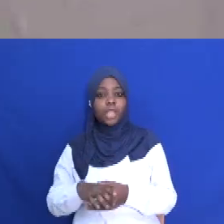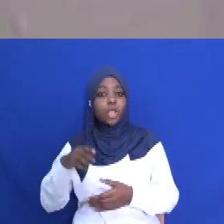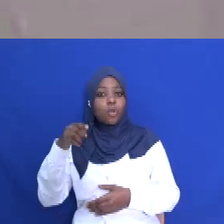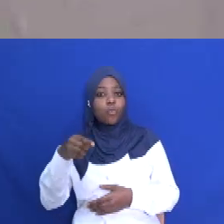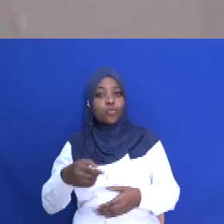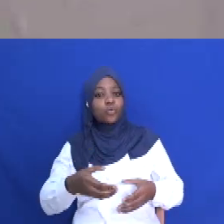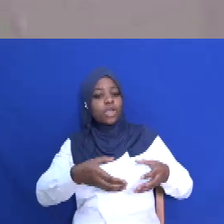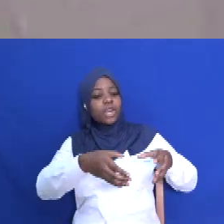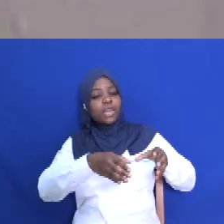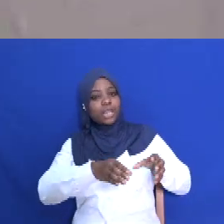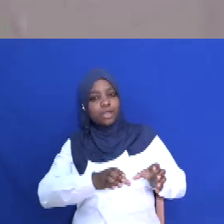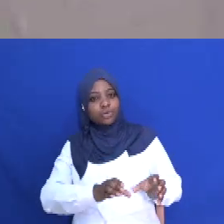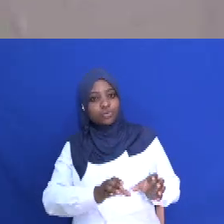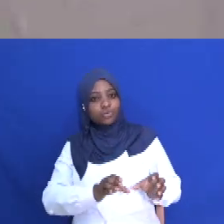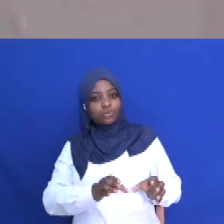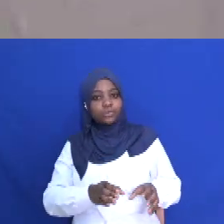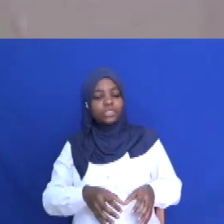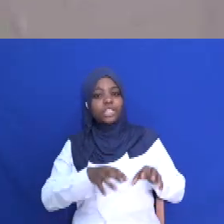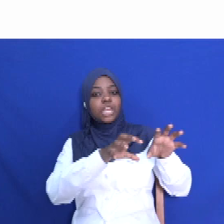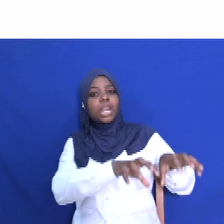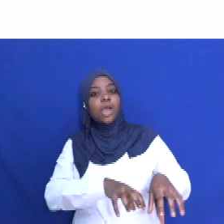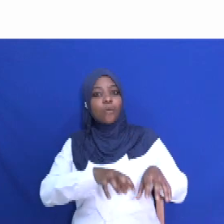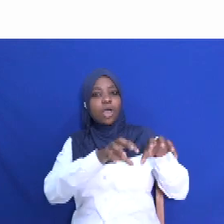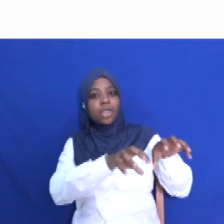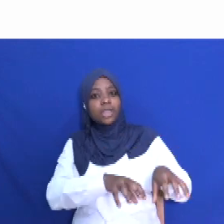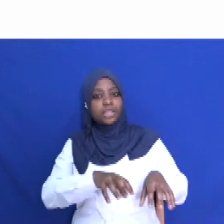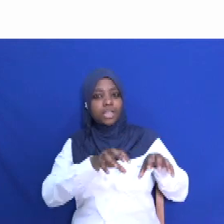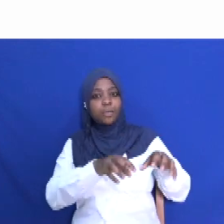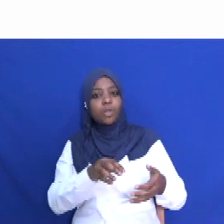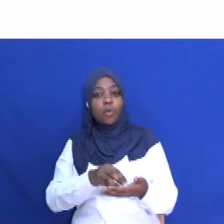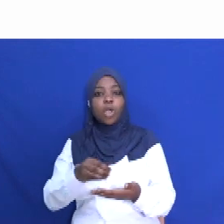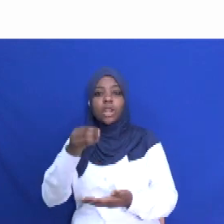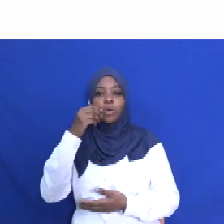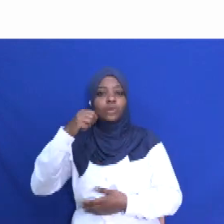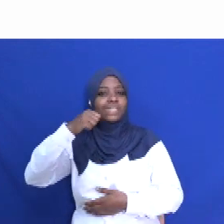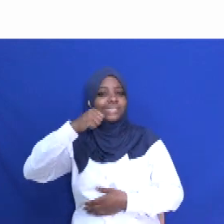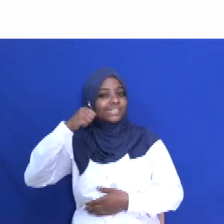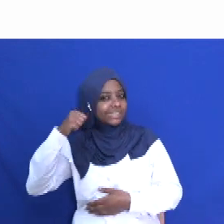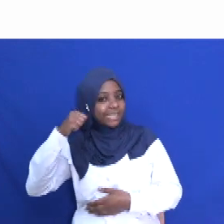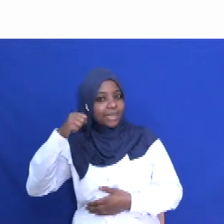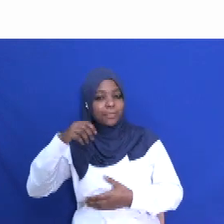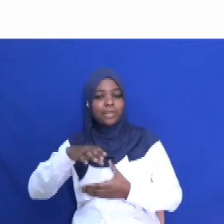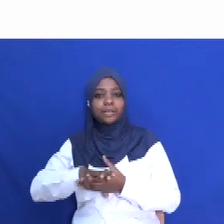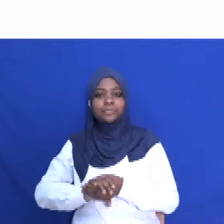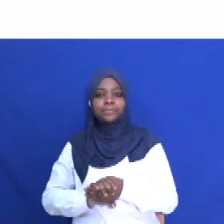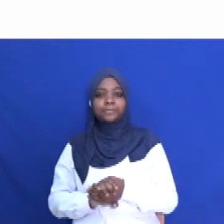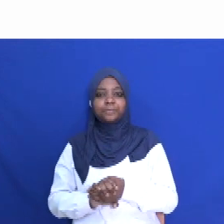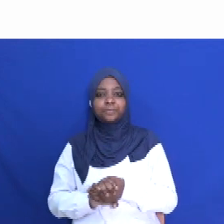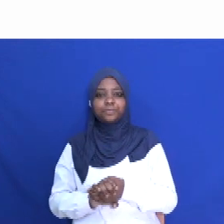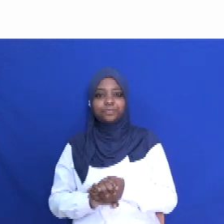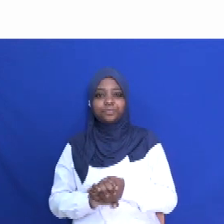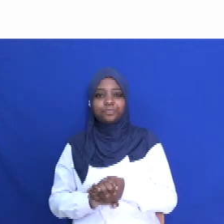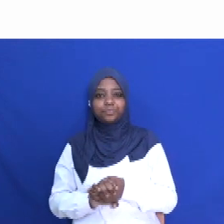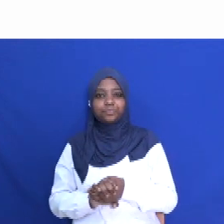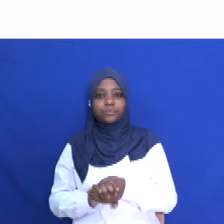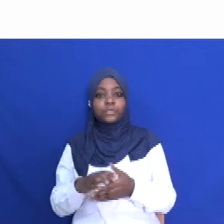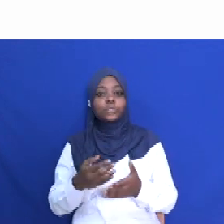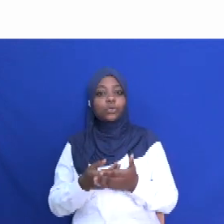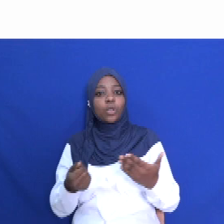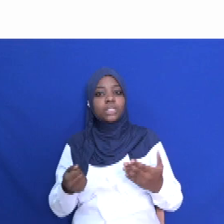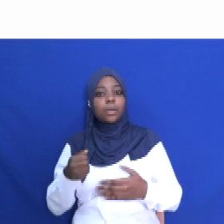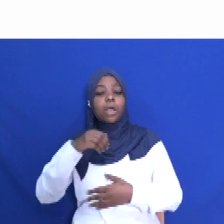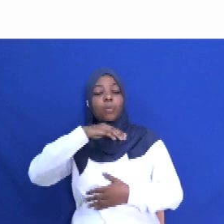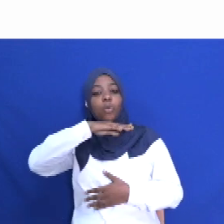carnivorous animal. Why? Because the dog eats only flesh. The dog is